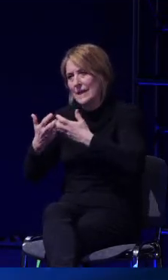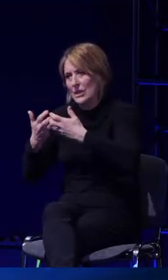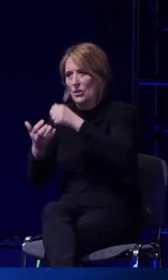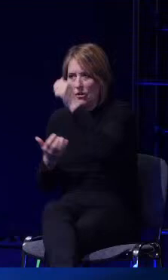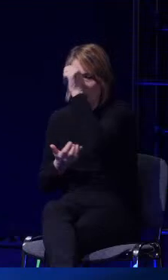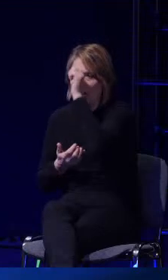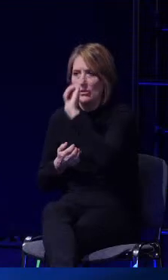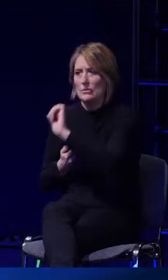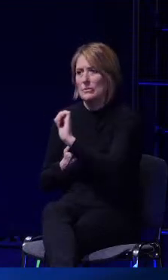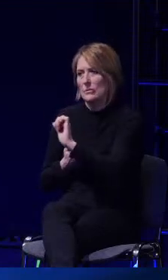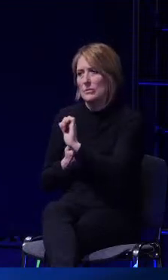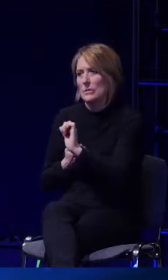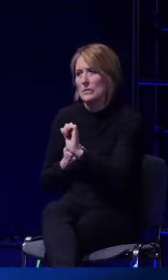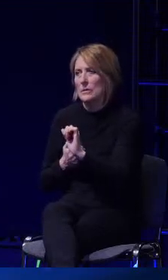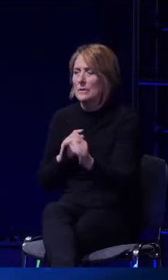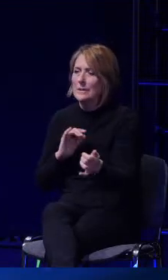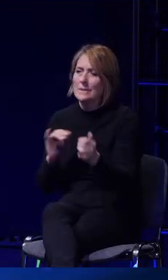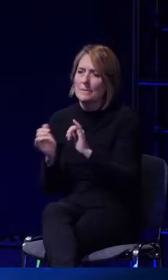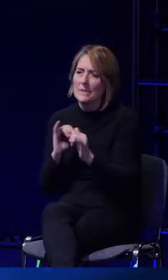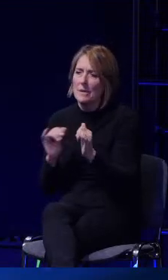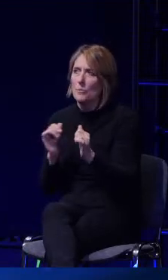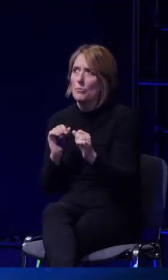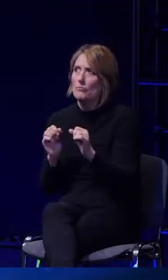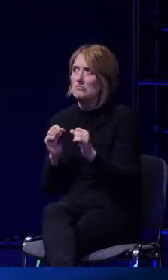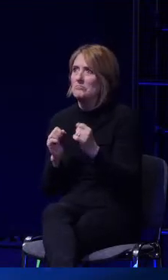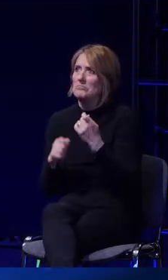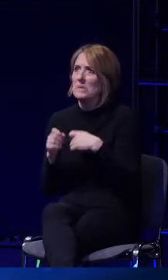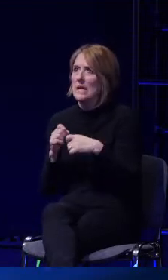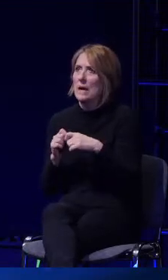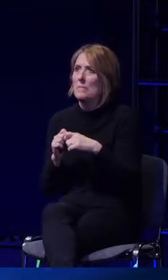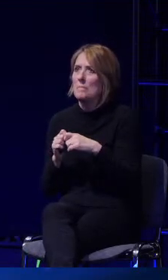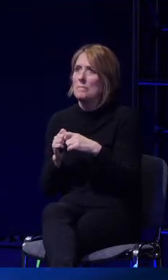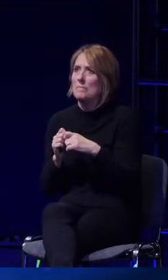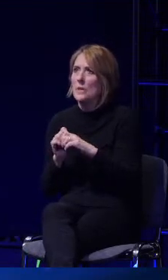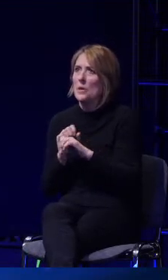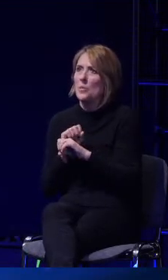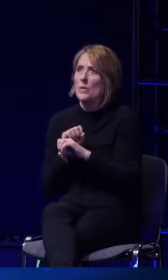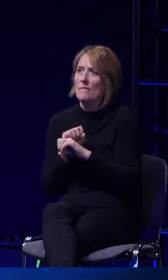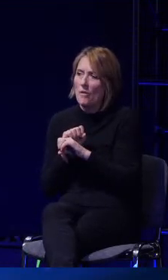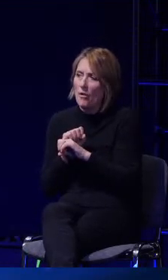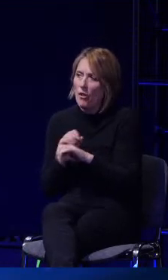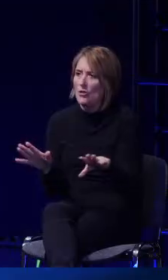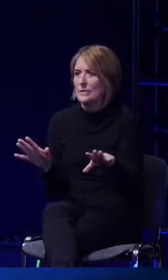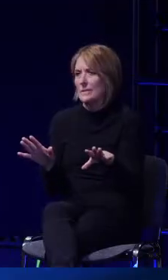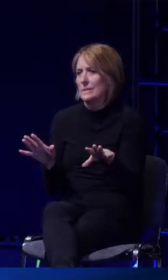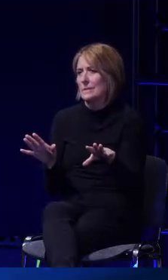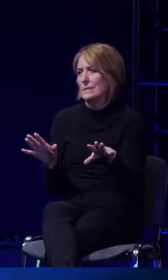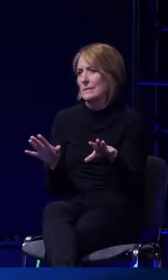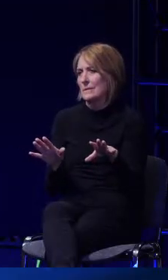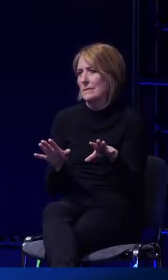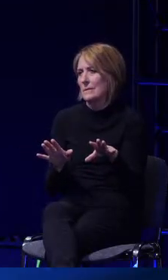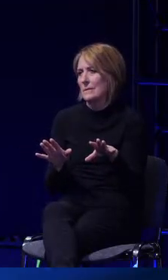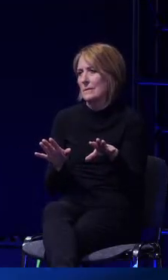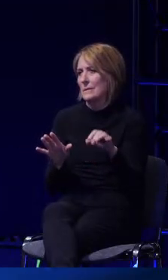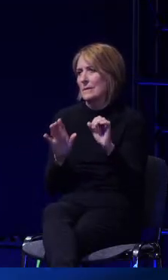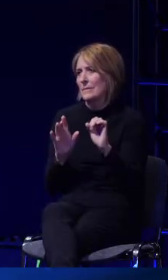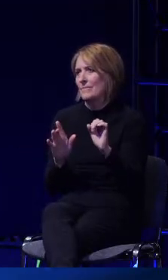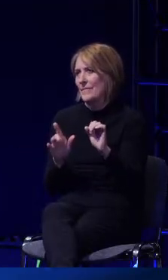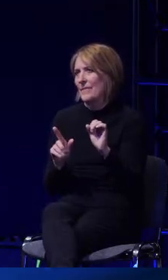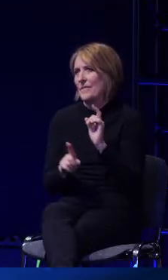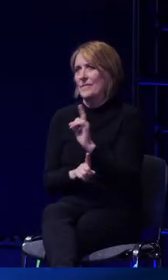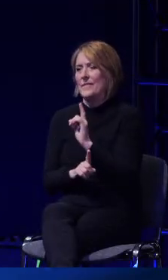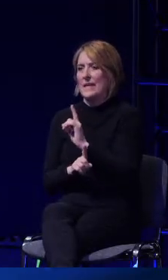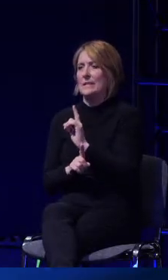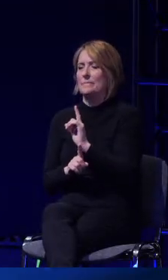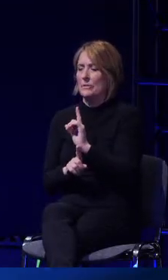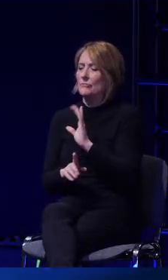do think sometimes we've lost a little bit of that sort of desire to be over the technical side when it comes to stuff like this. And there's nothing